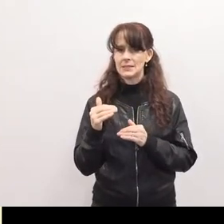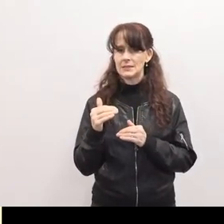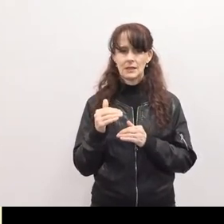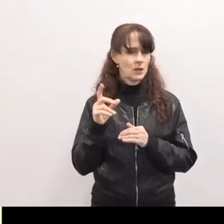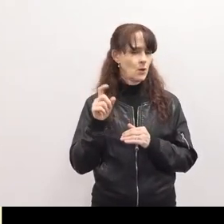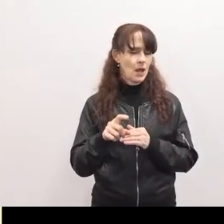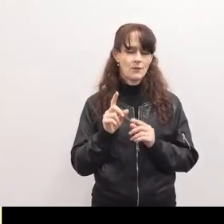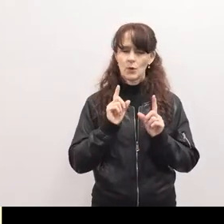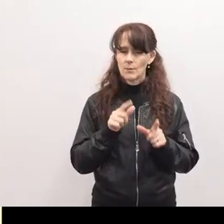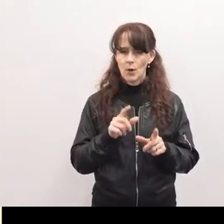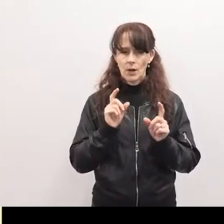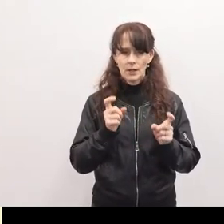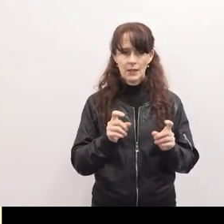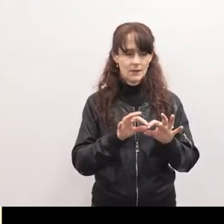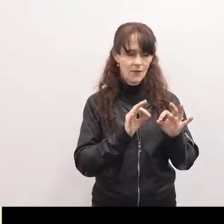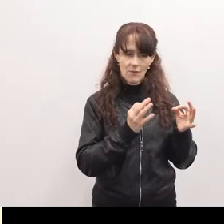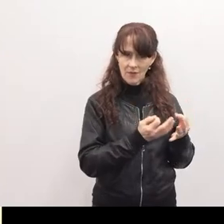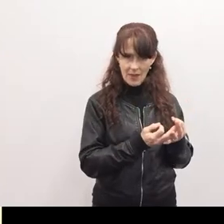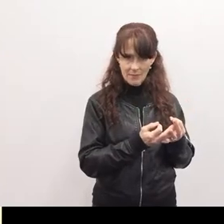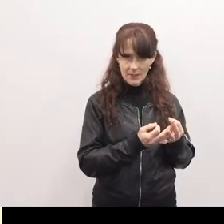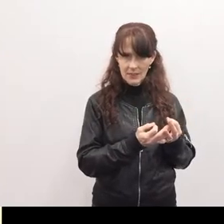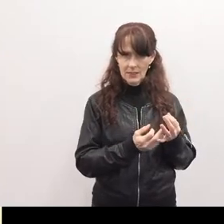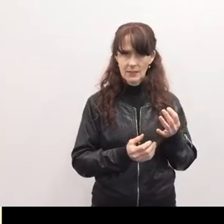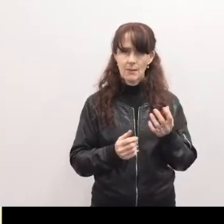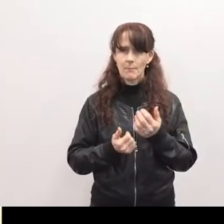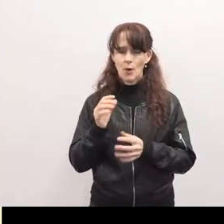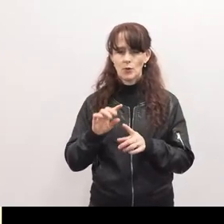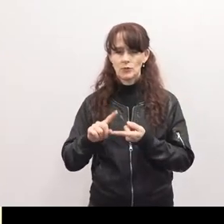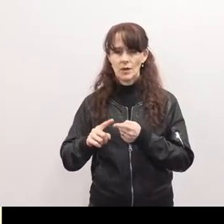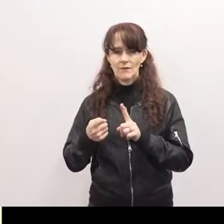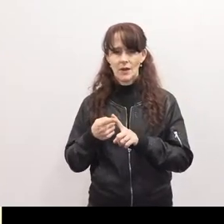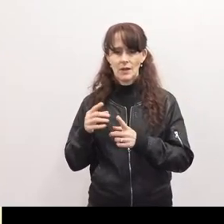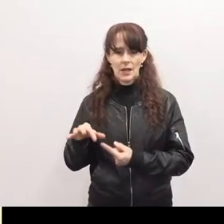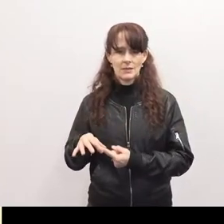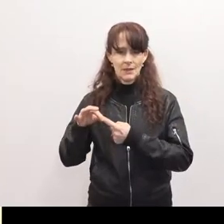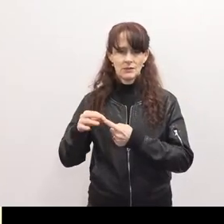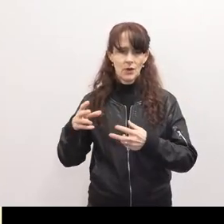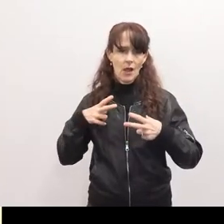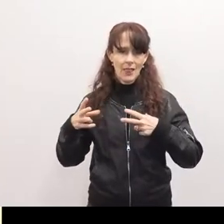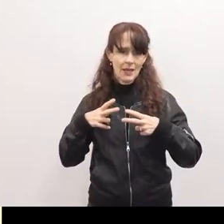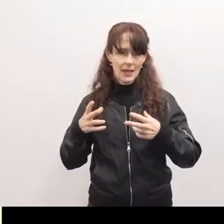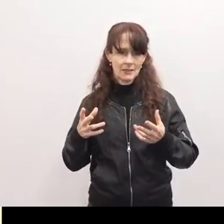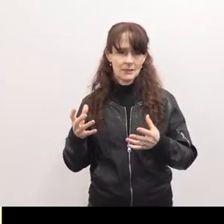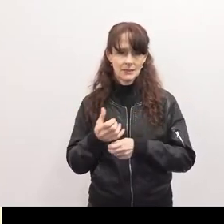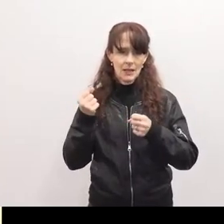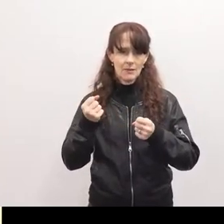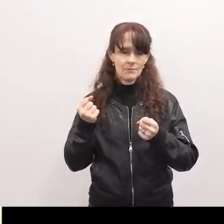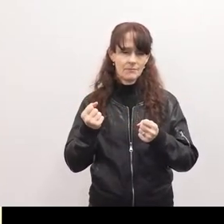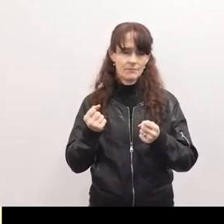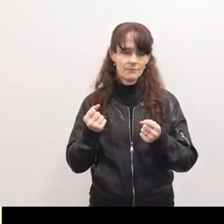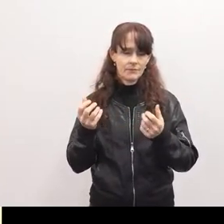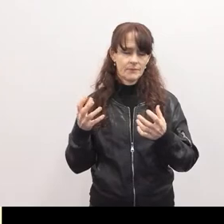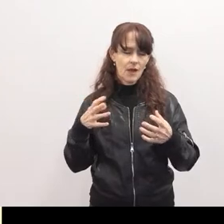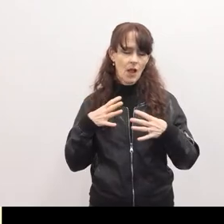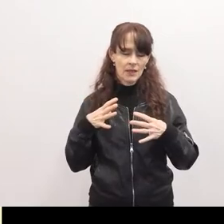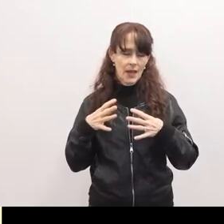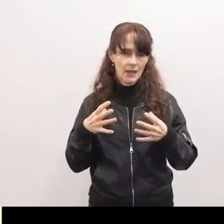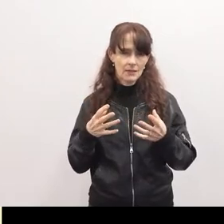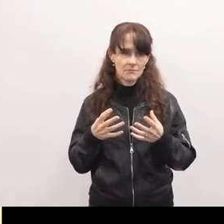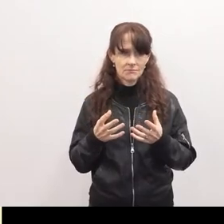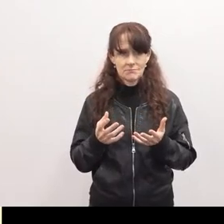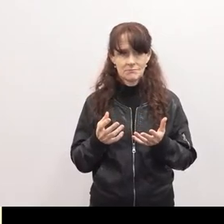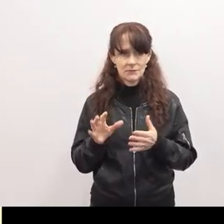not have to report gifts from family, most friends, and for special holidays. So if you celebrate a holiday